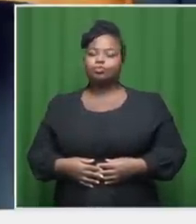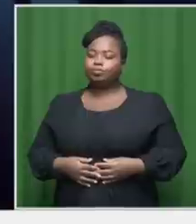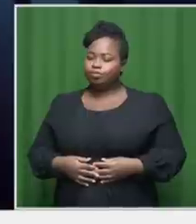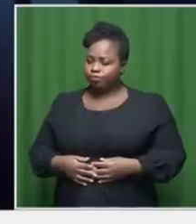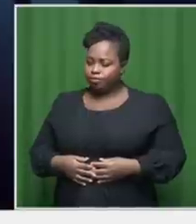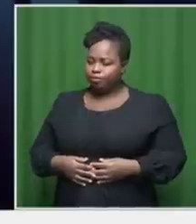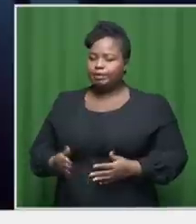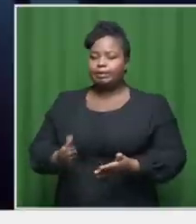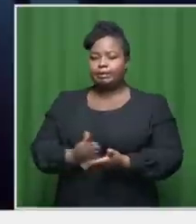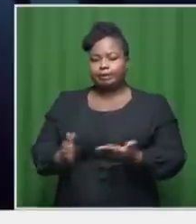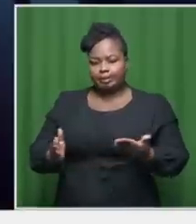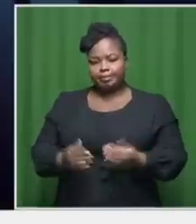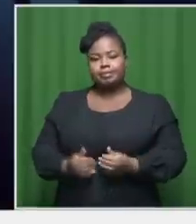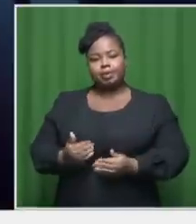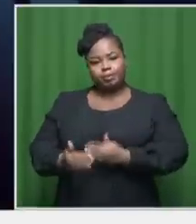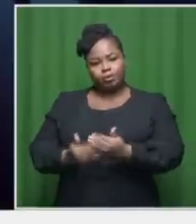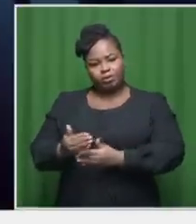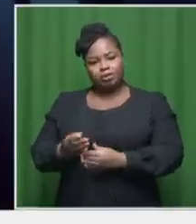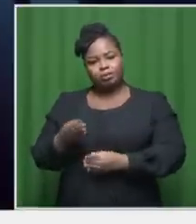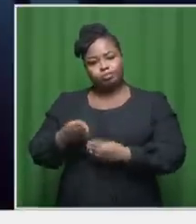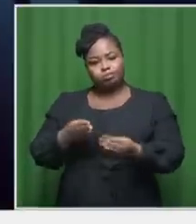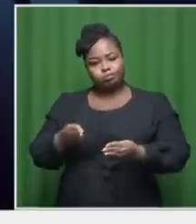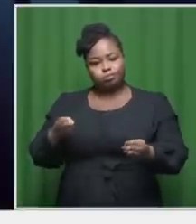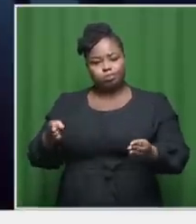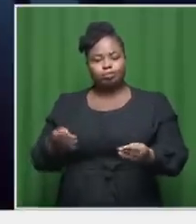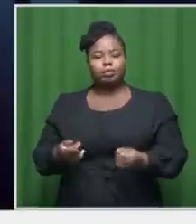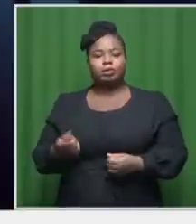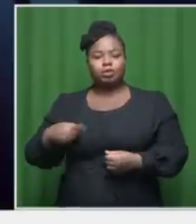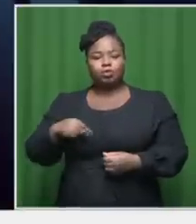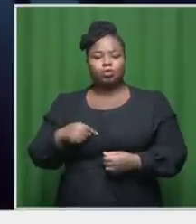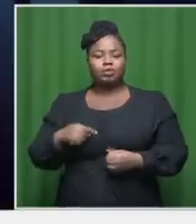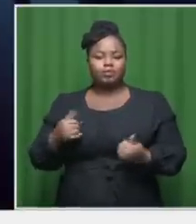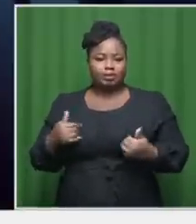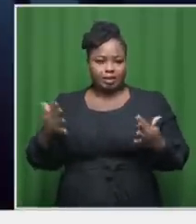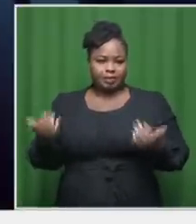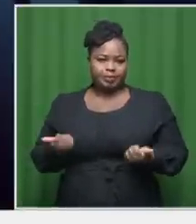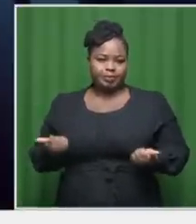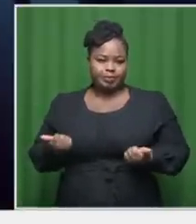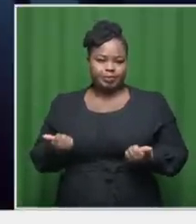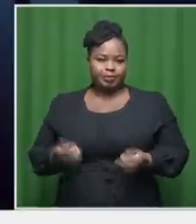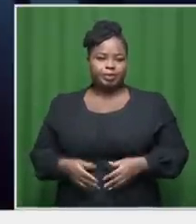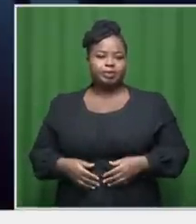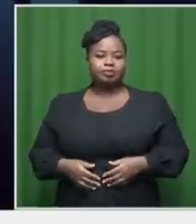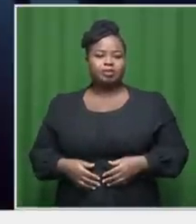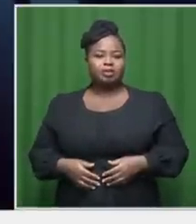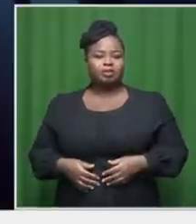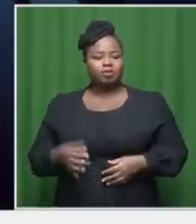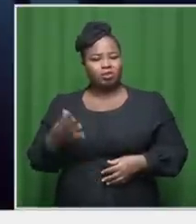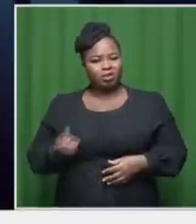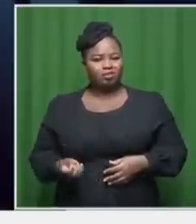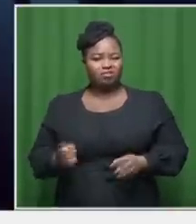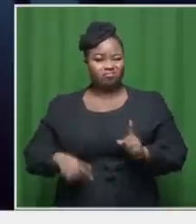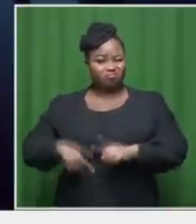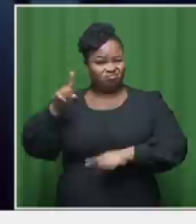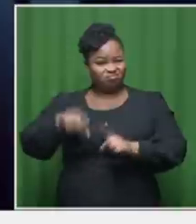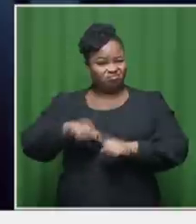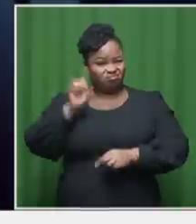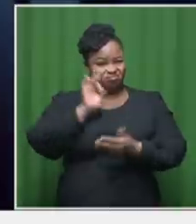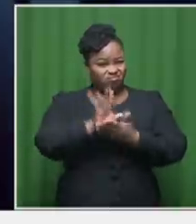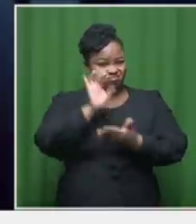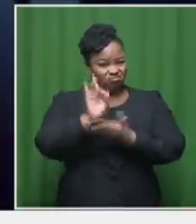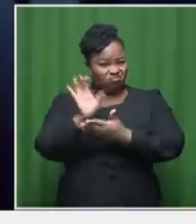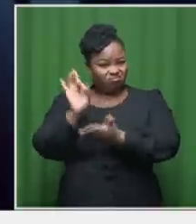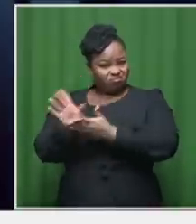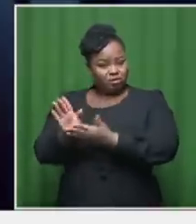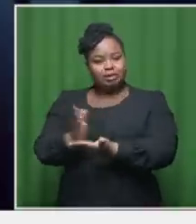There are certain disciplinary processes that we have embarked upon. There have been dismissal of some of the